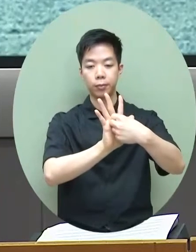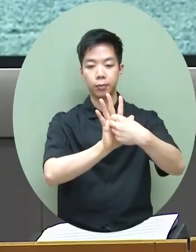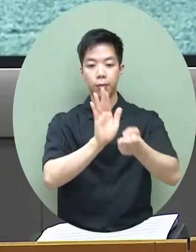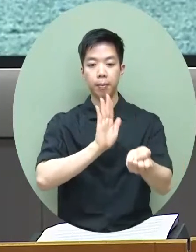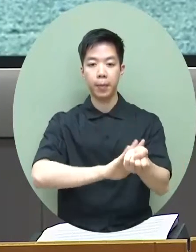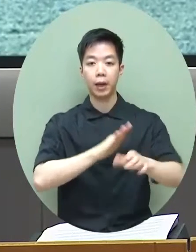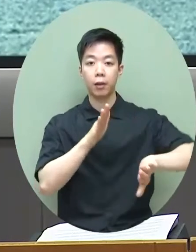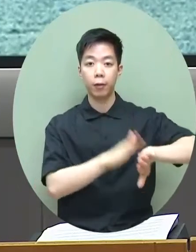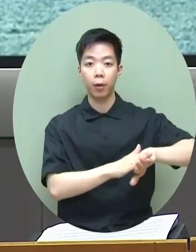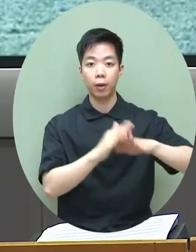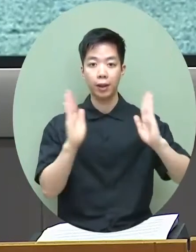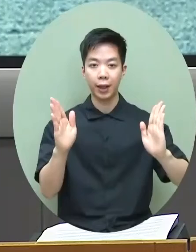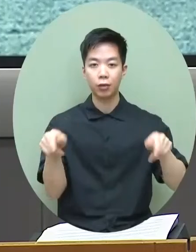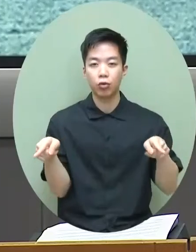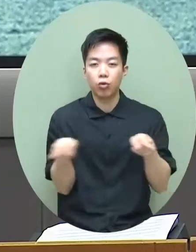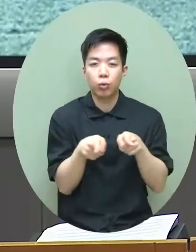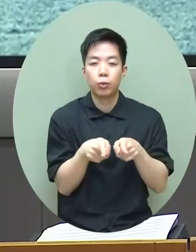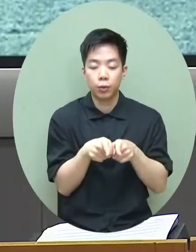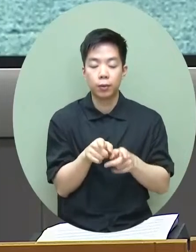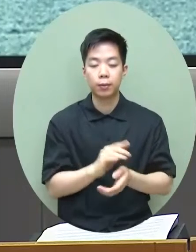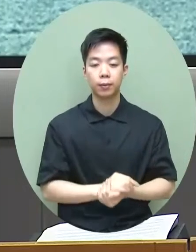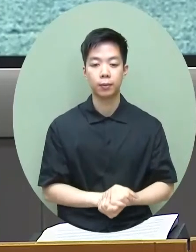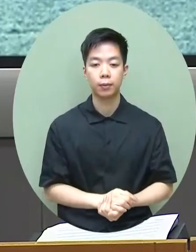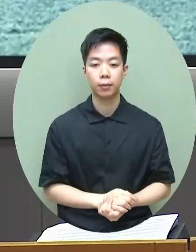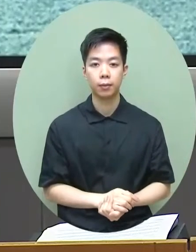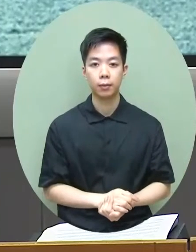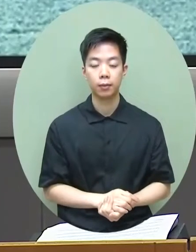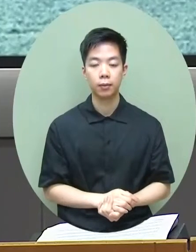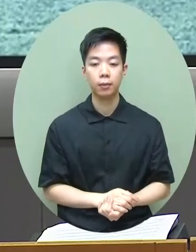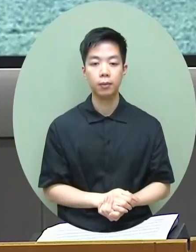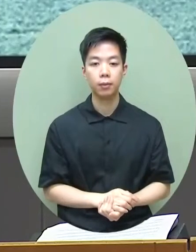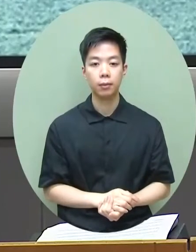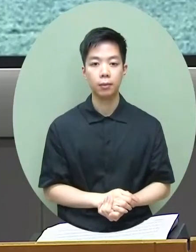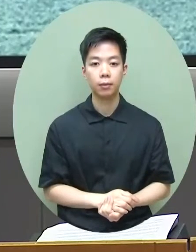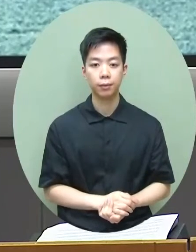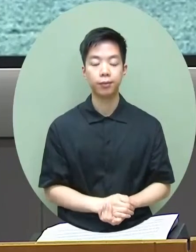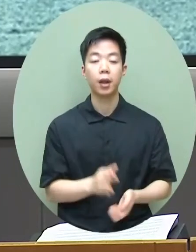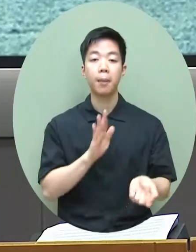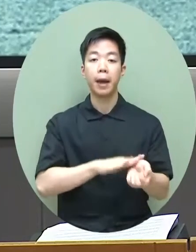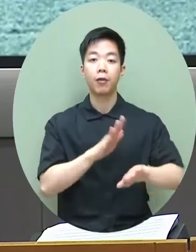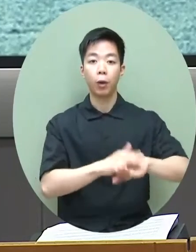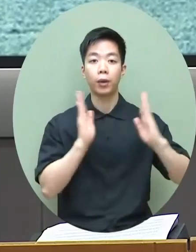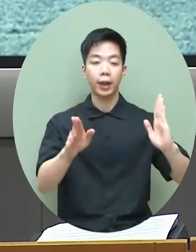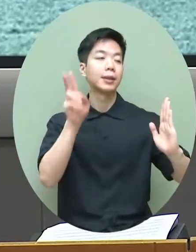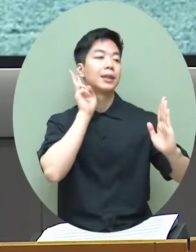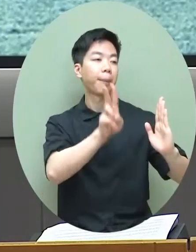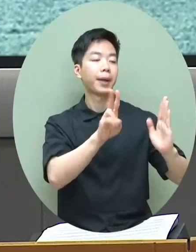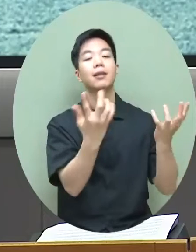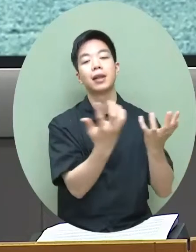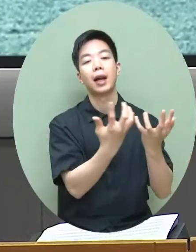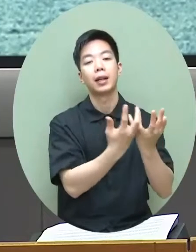the incubation period for Omicron is shorter. The typical incubation period is one of 14